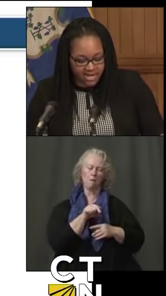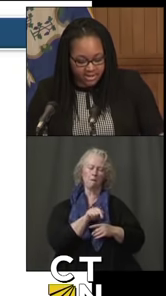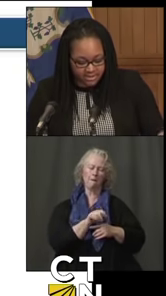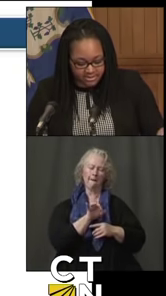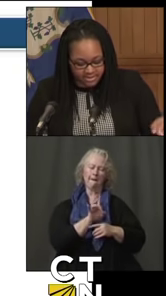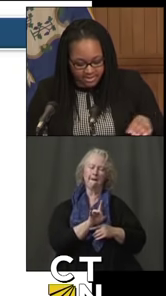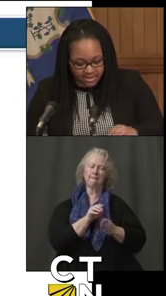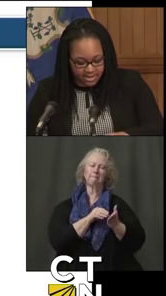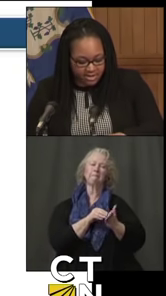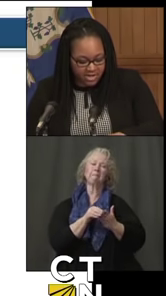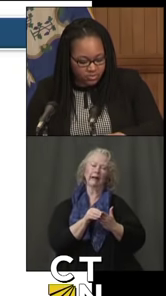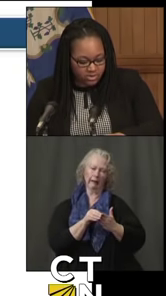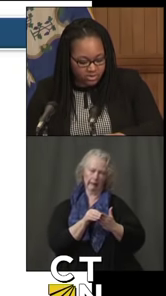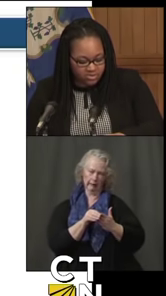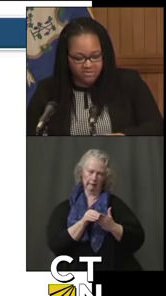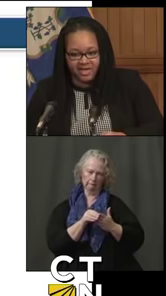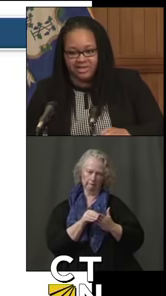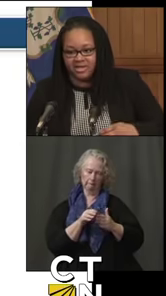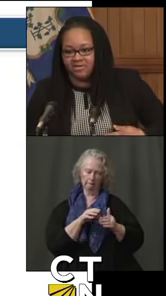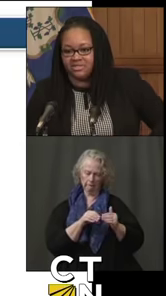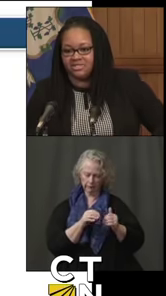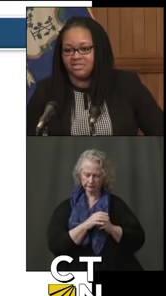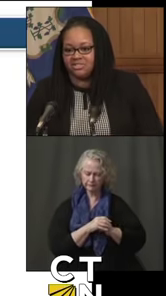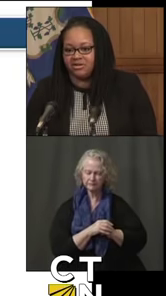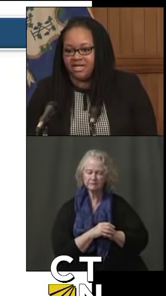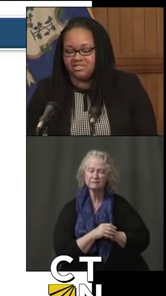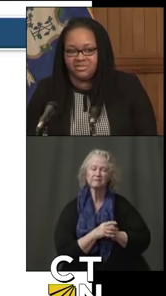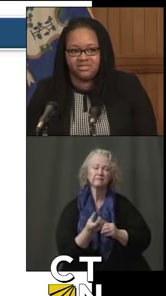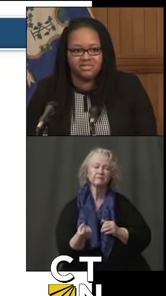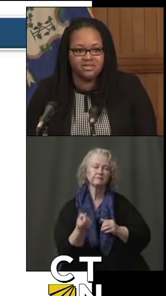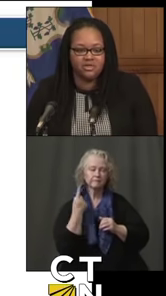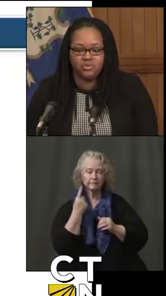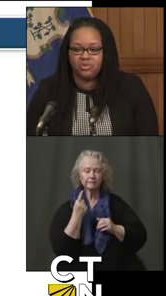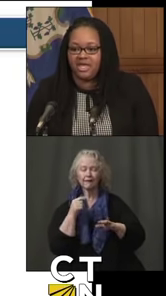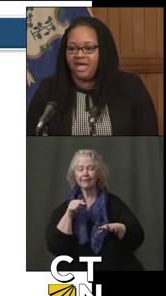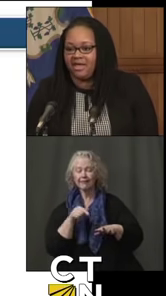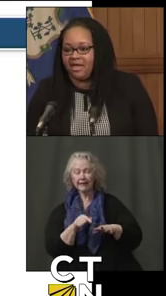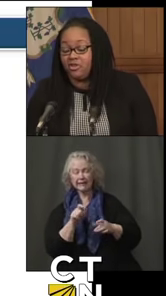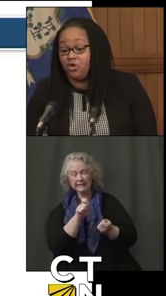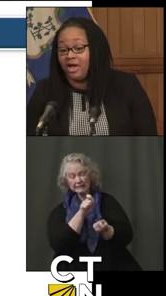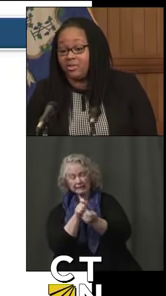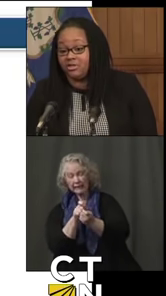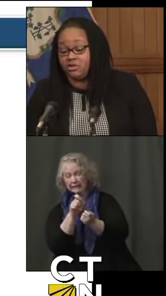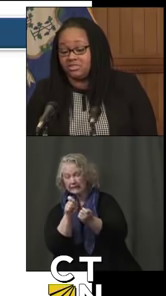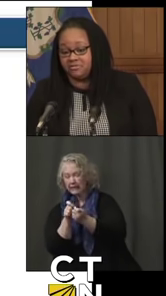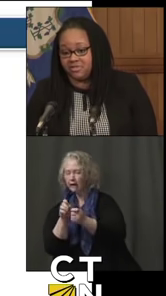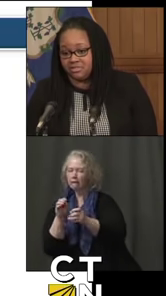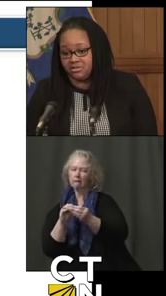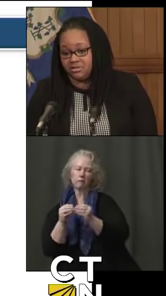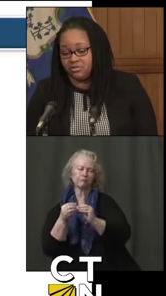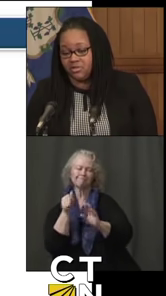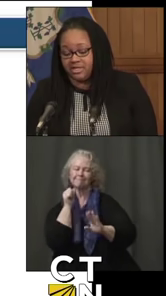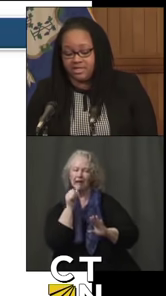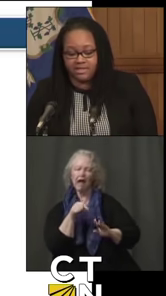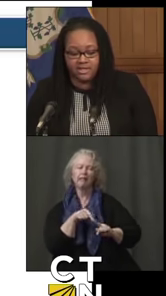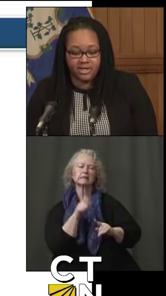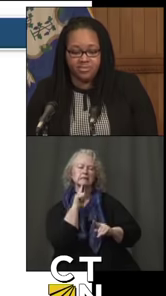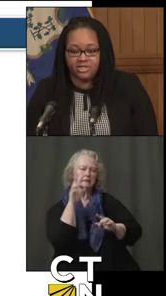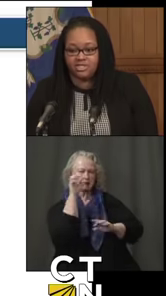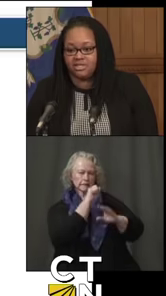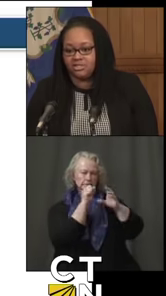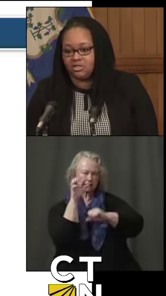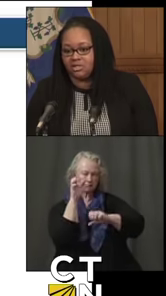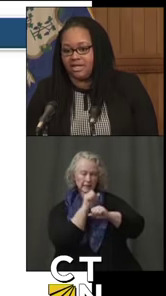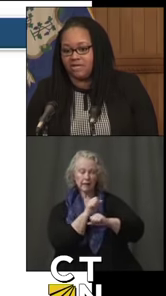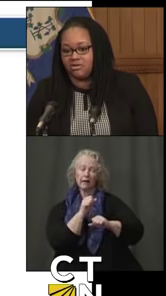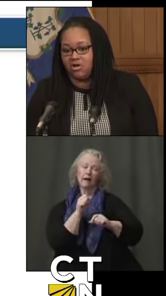fund balance. I will note the following. Obviously, these are estimates. We will not know how we close the fiscal year 20